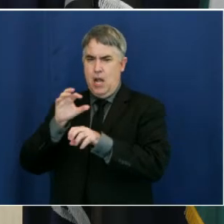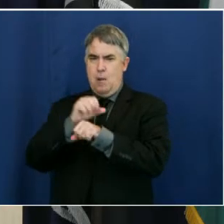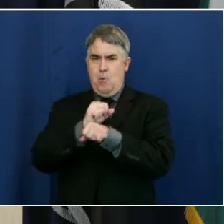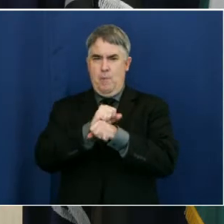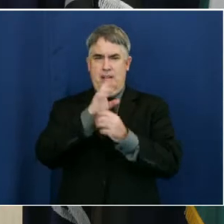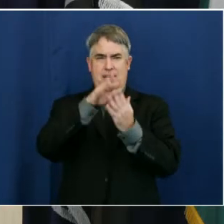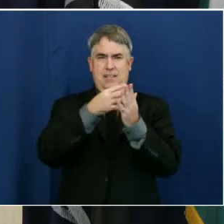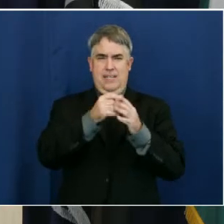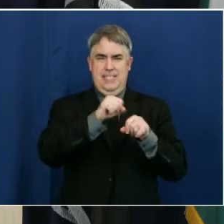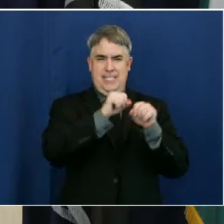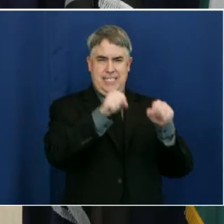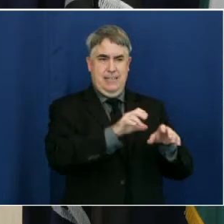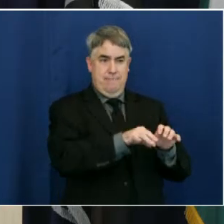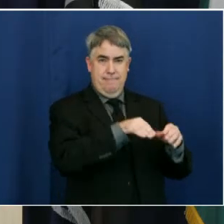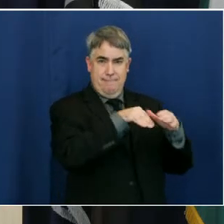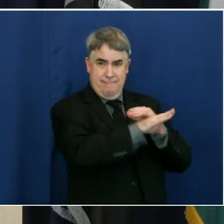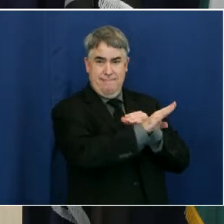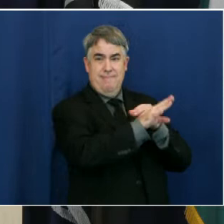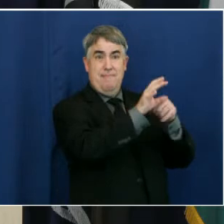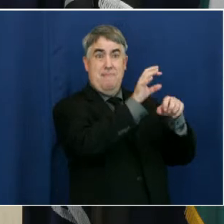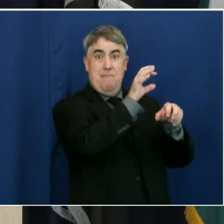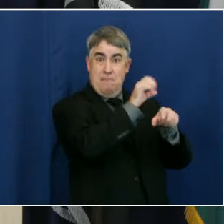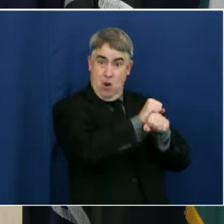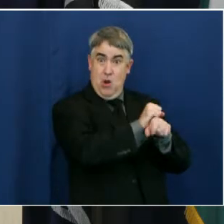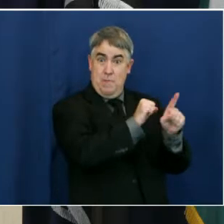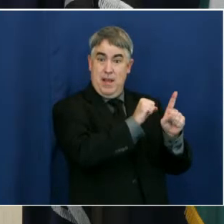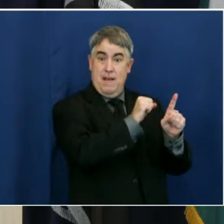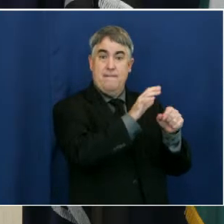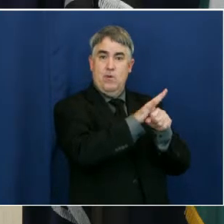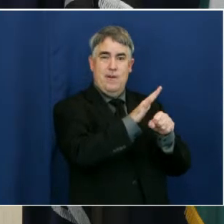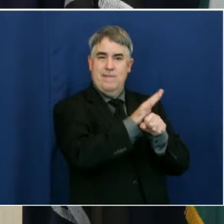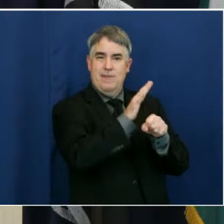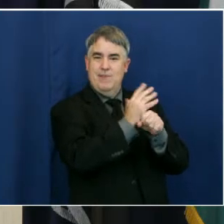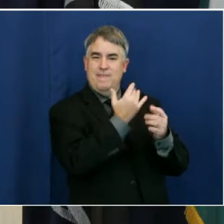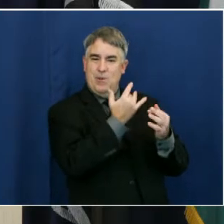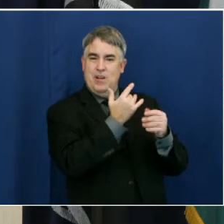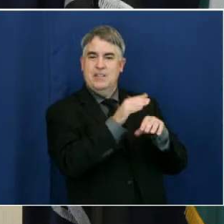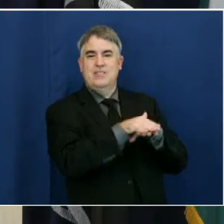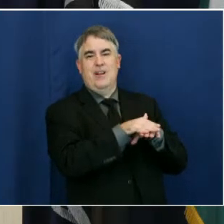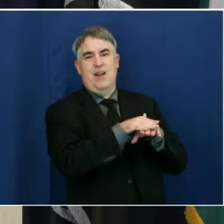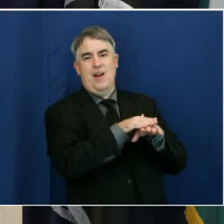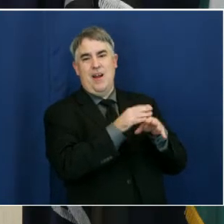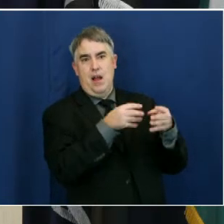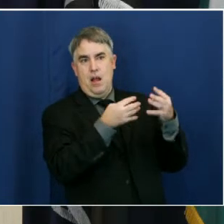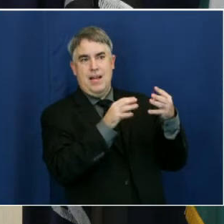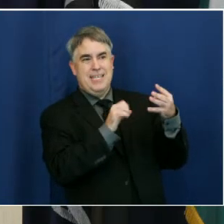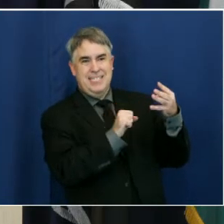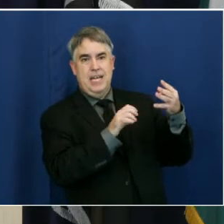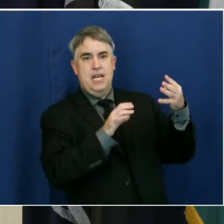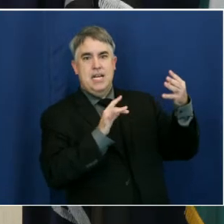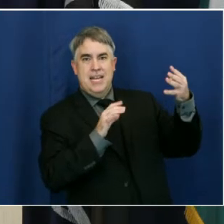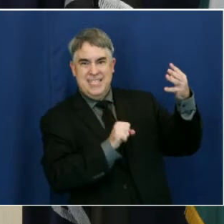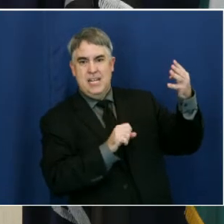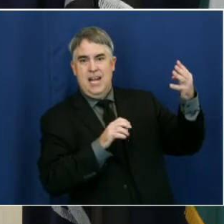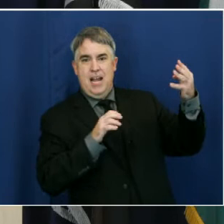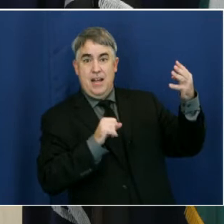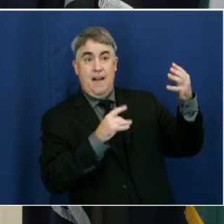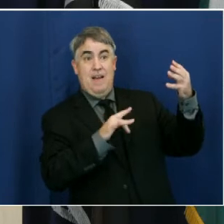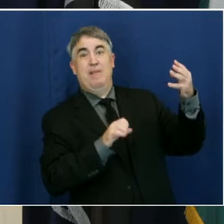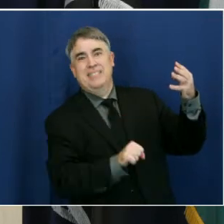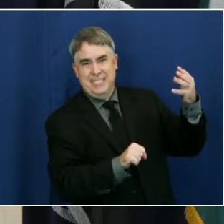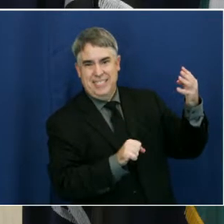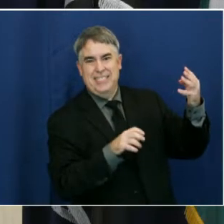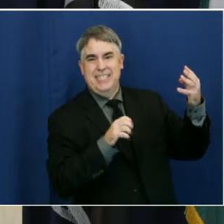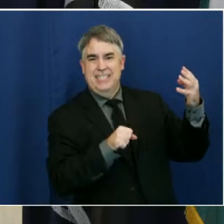in the appointment system, where they're not immediately filled by healthcare workers and 75 and older, then I think we could move to that next age